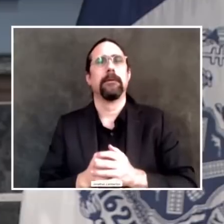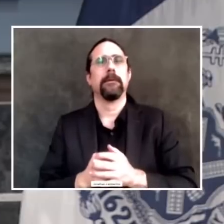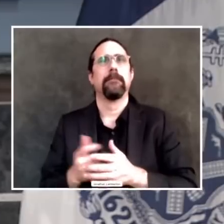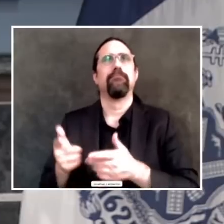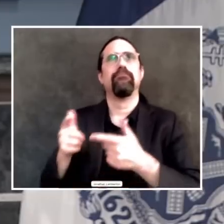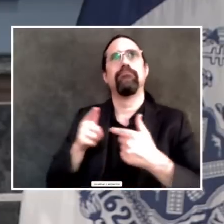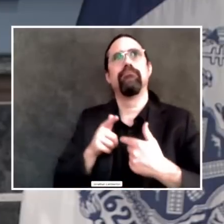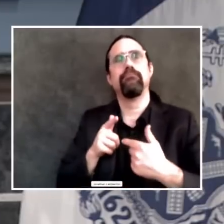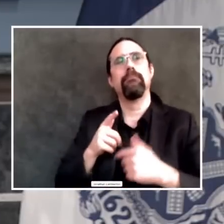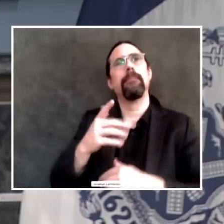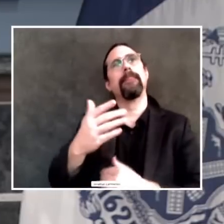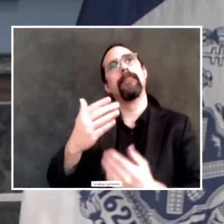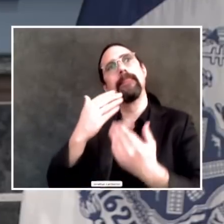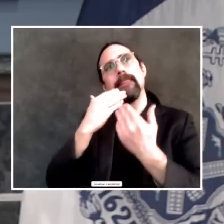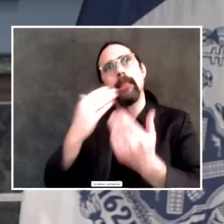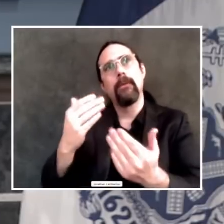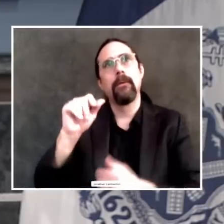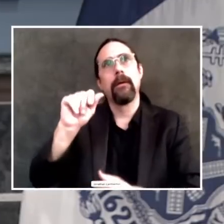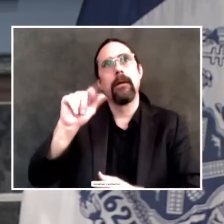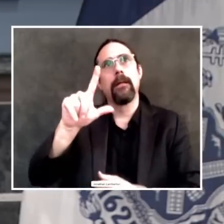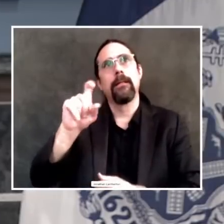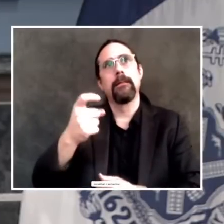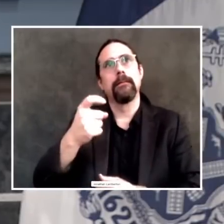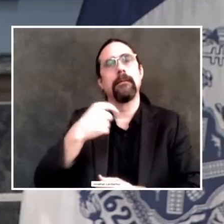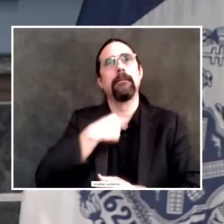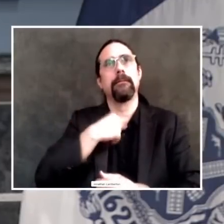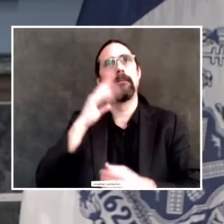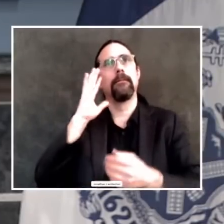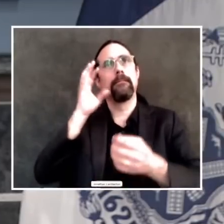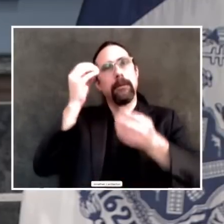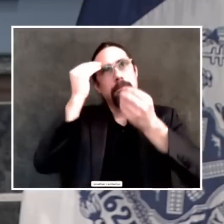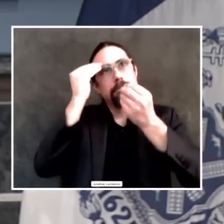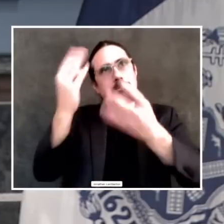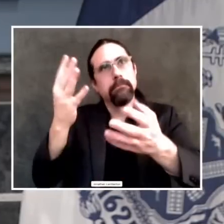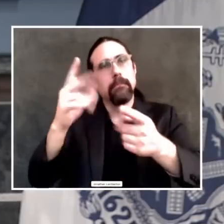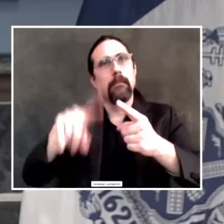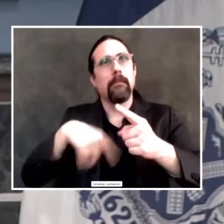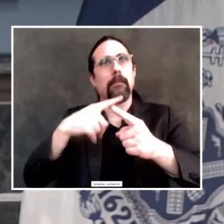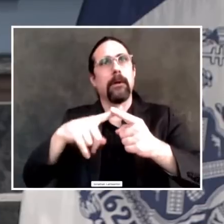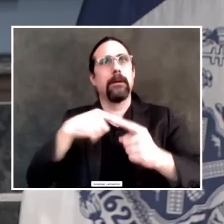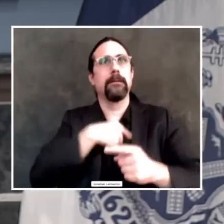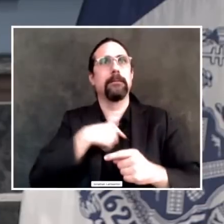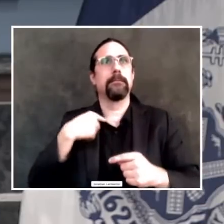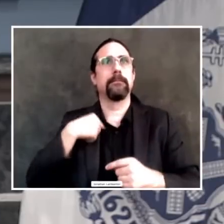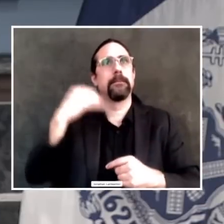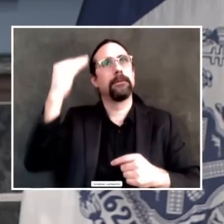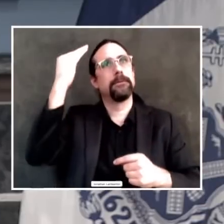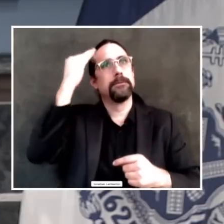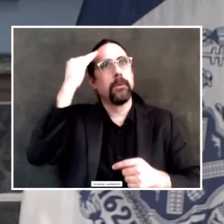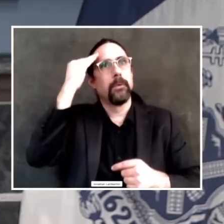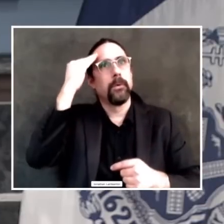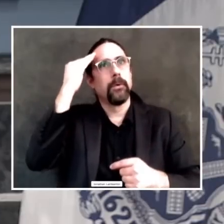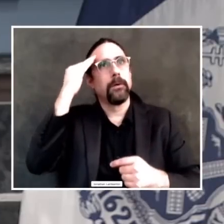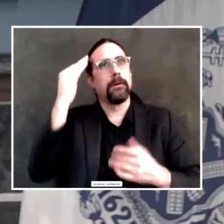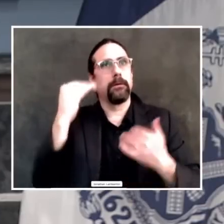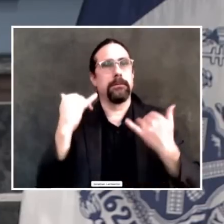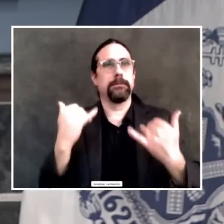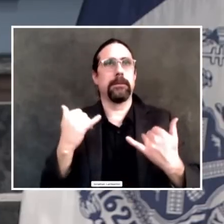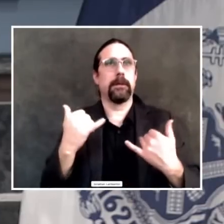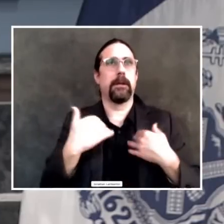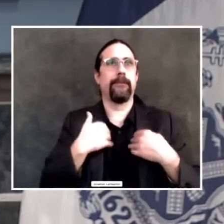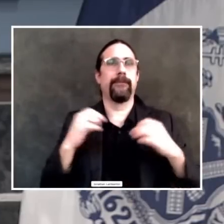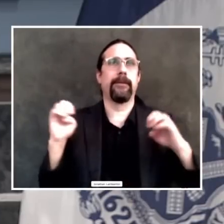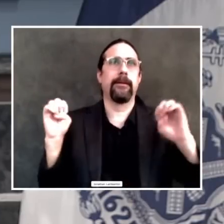in the history of the Republic, all put together in a matter of days. So what the folks at Department of Education are doing,